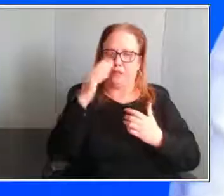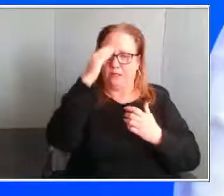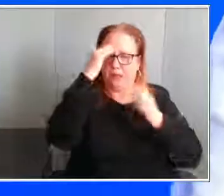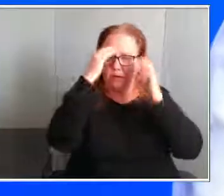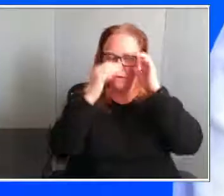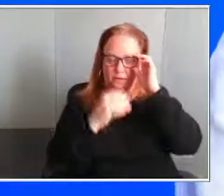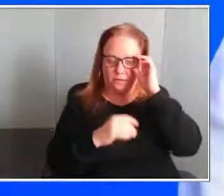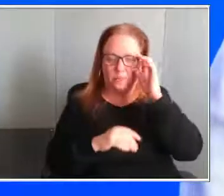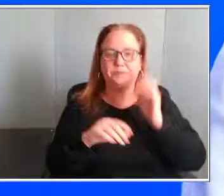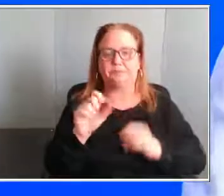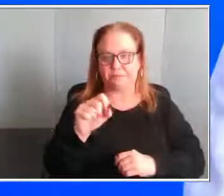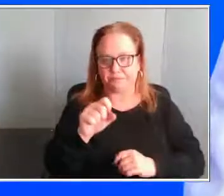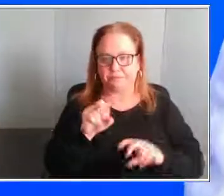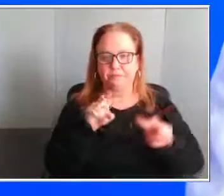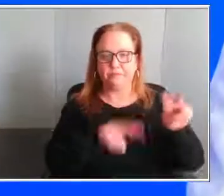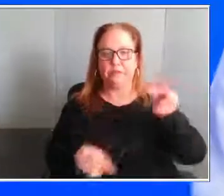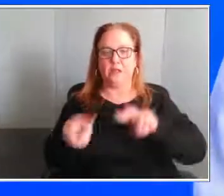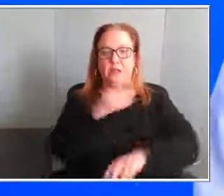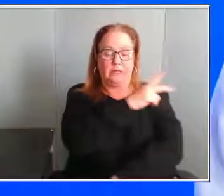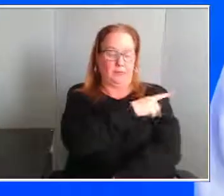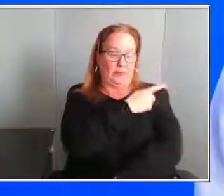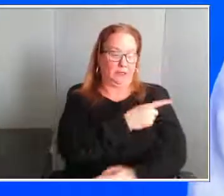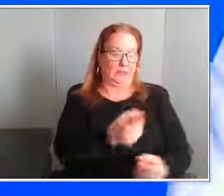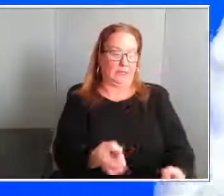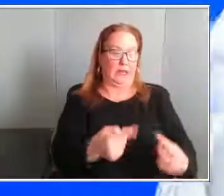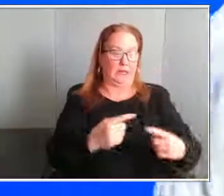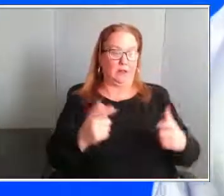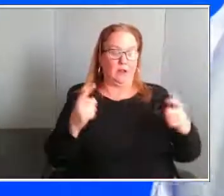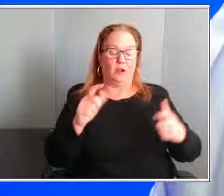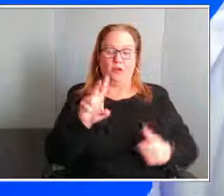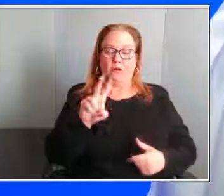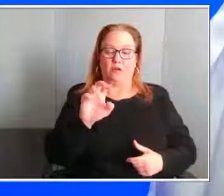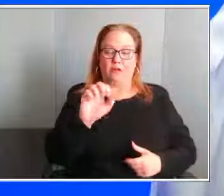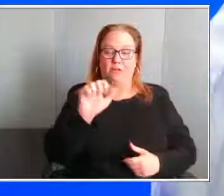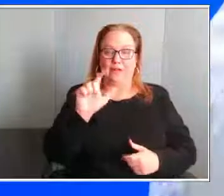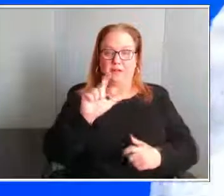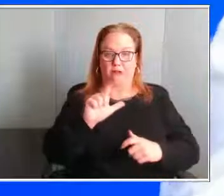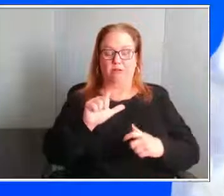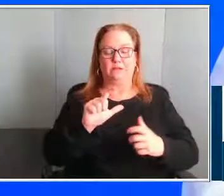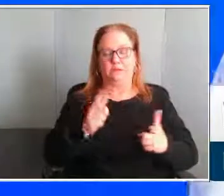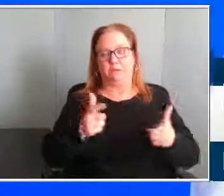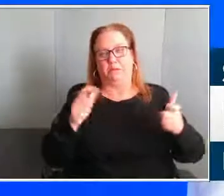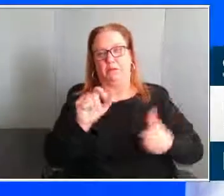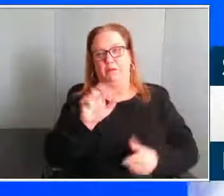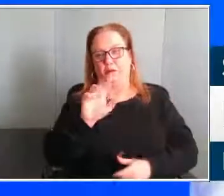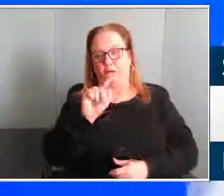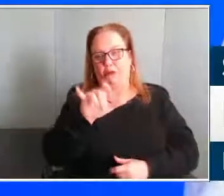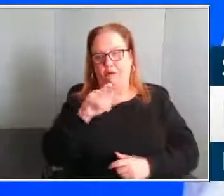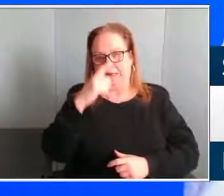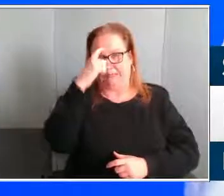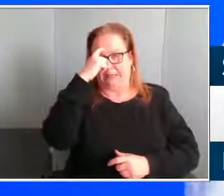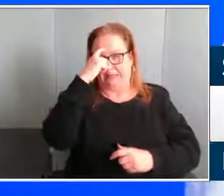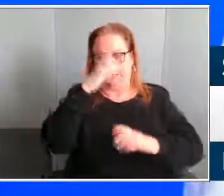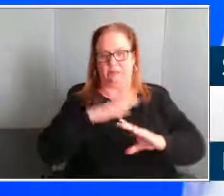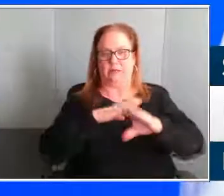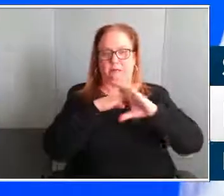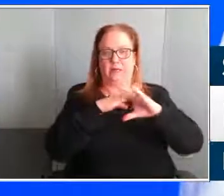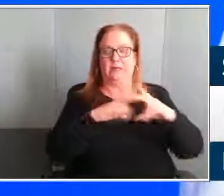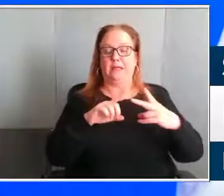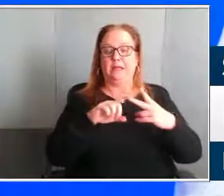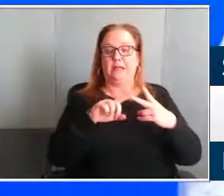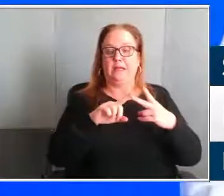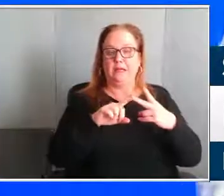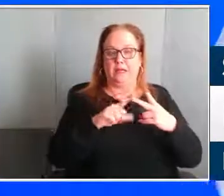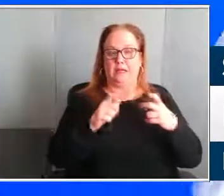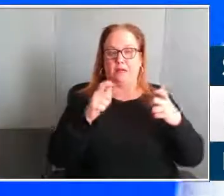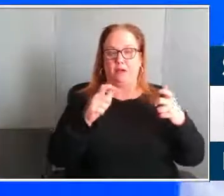looked at patients who came in with a large vessel occlusion, so a major artery blocked in the brain, and those who had a large core